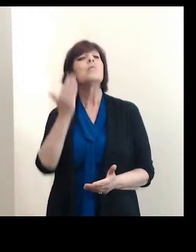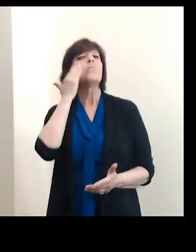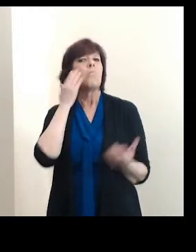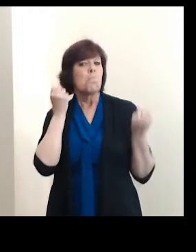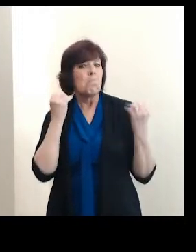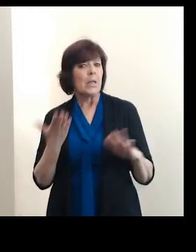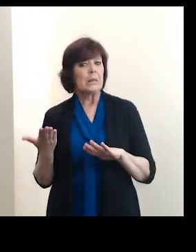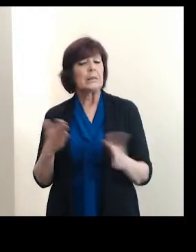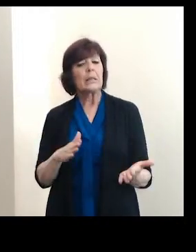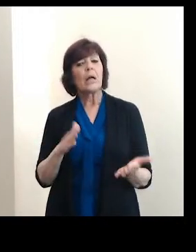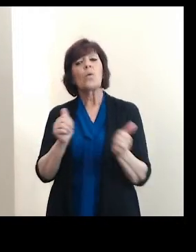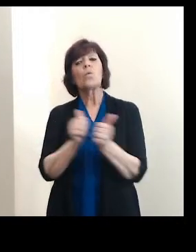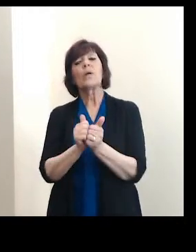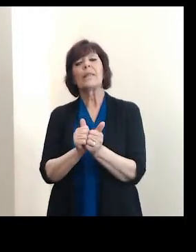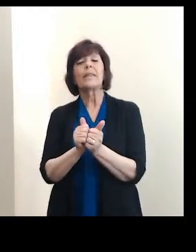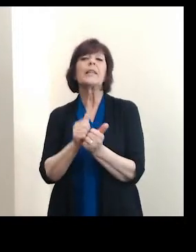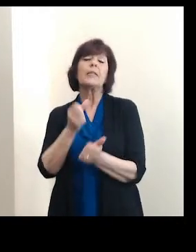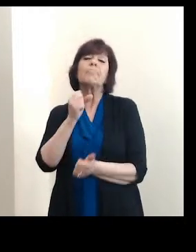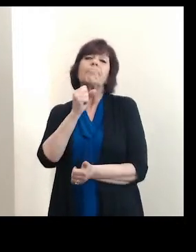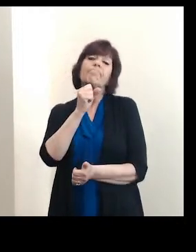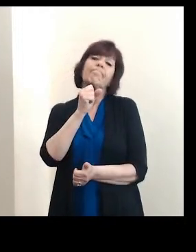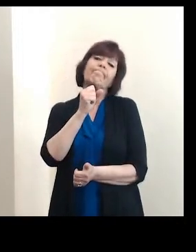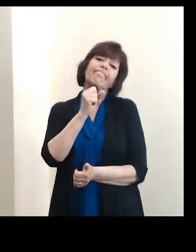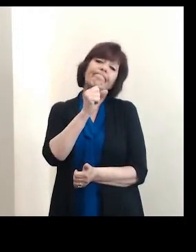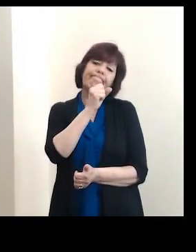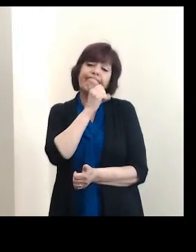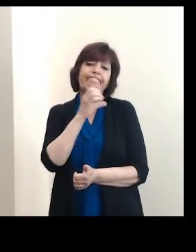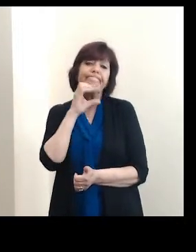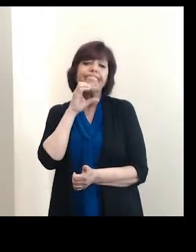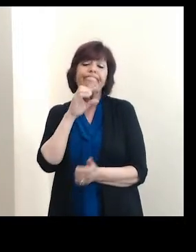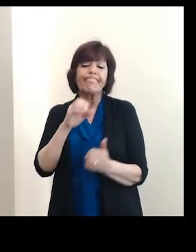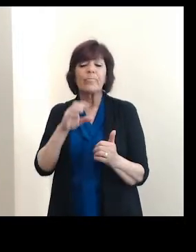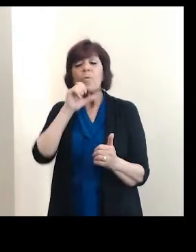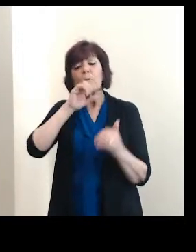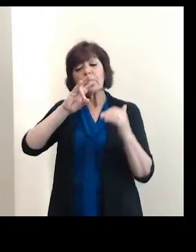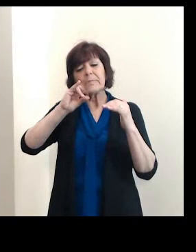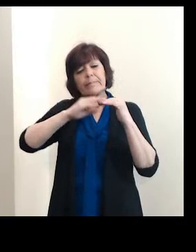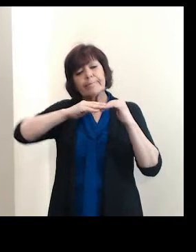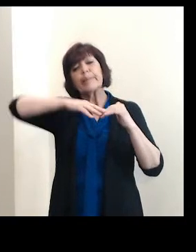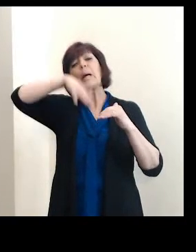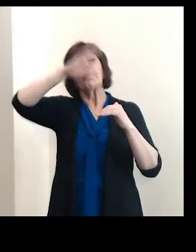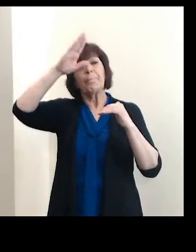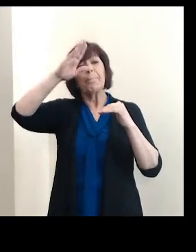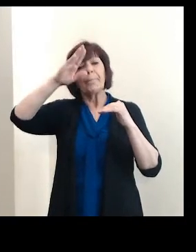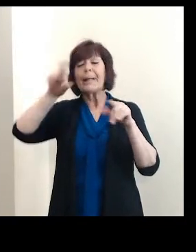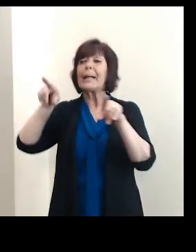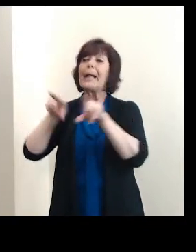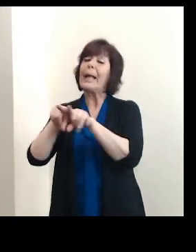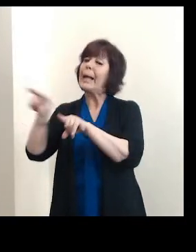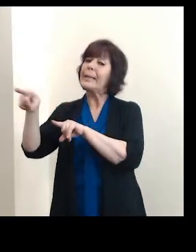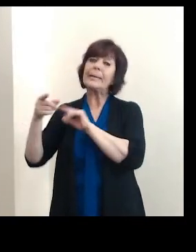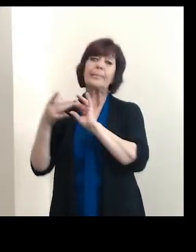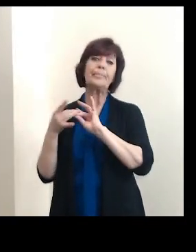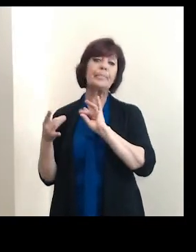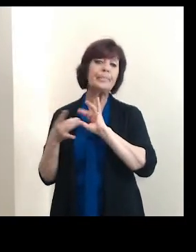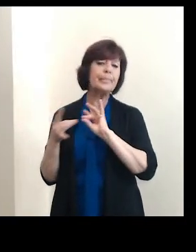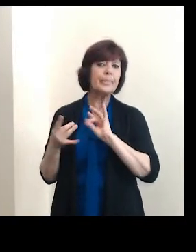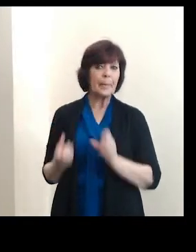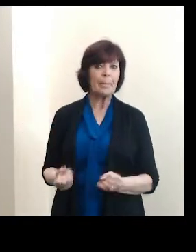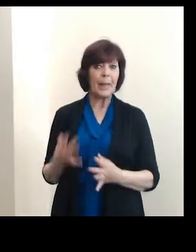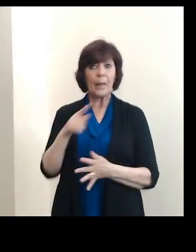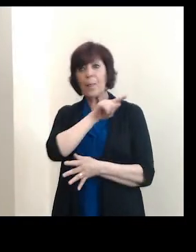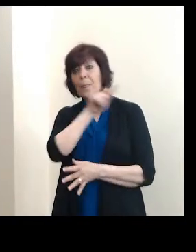the deaths are among our seniors, especially those 70 and up, and as the county executive mentioned, that many of